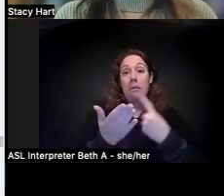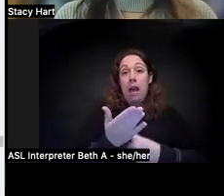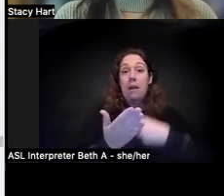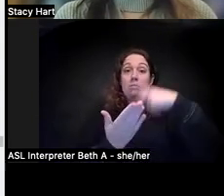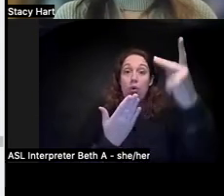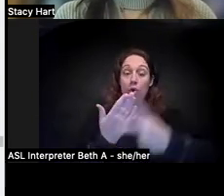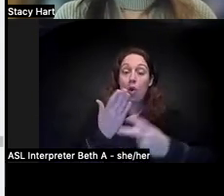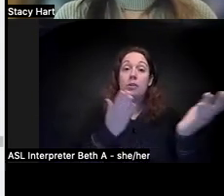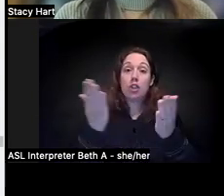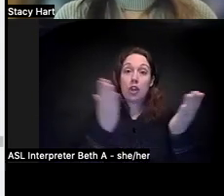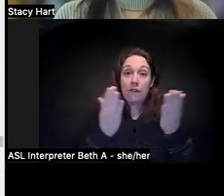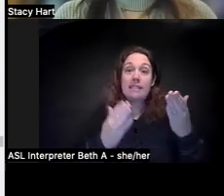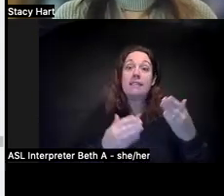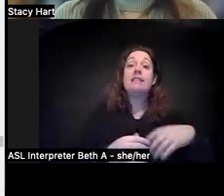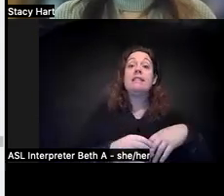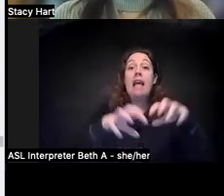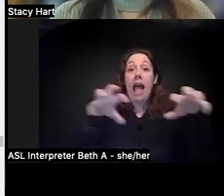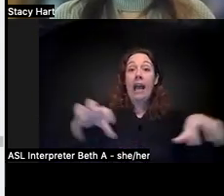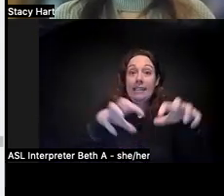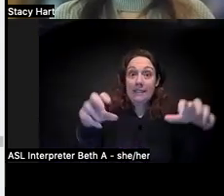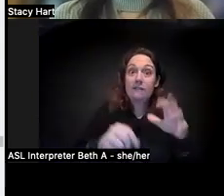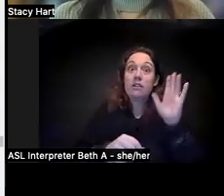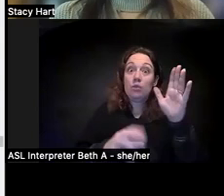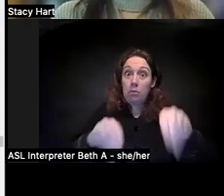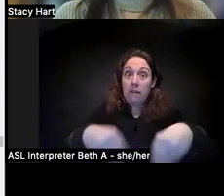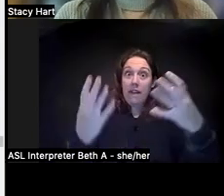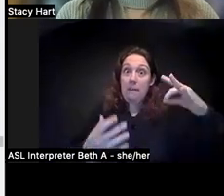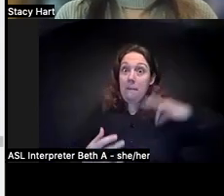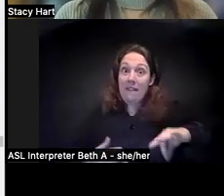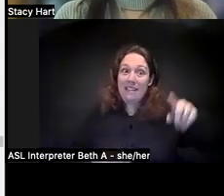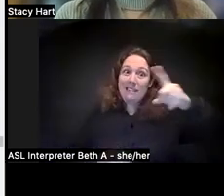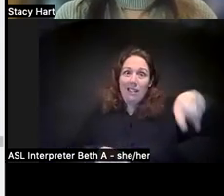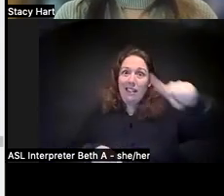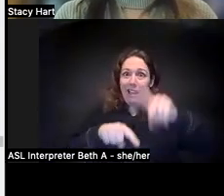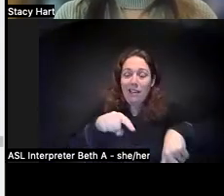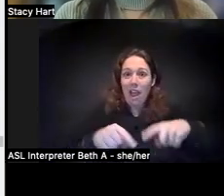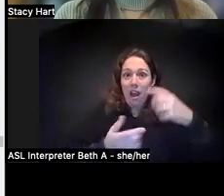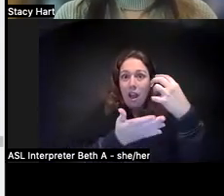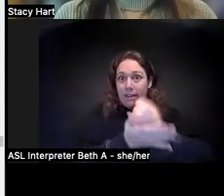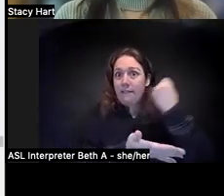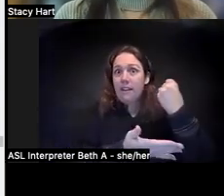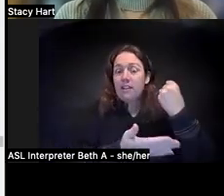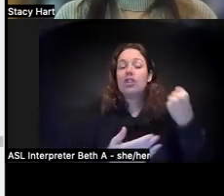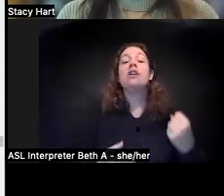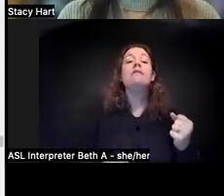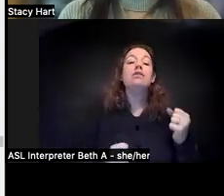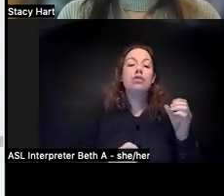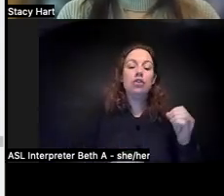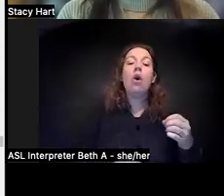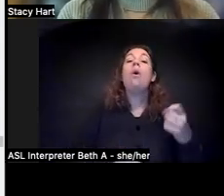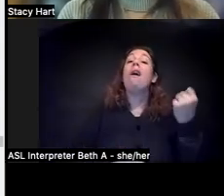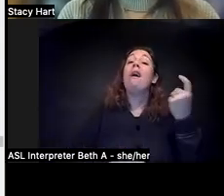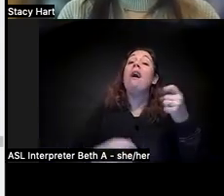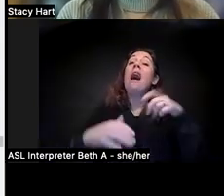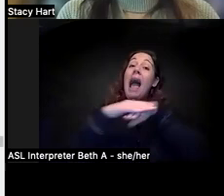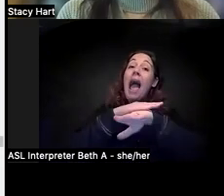and activities, or be subjected to discrimination. So access and participation is